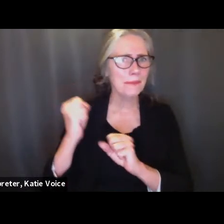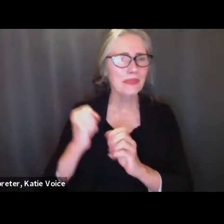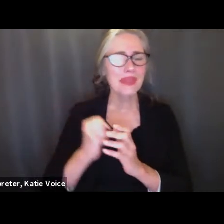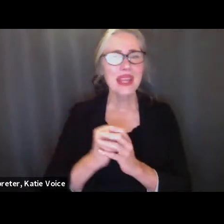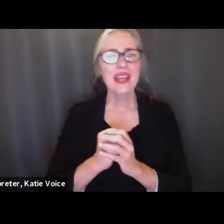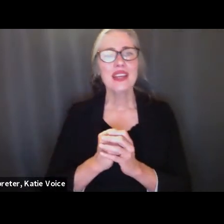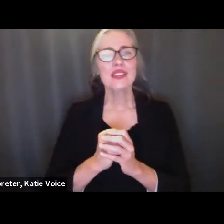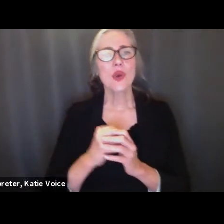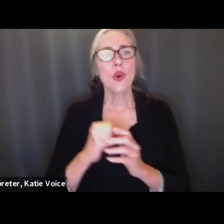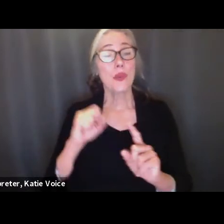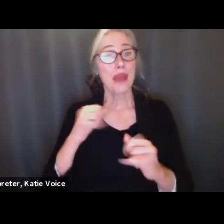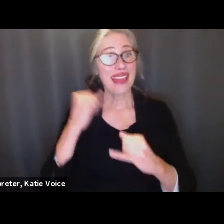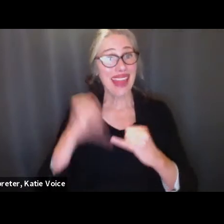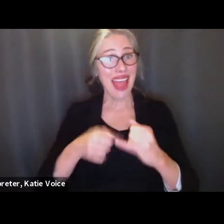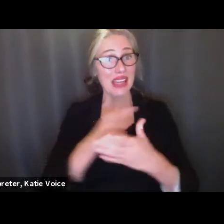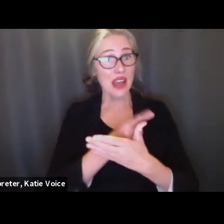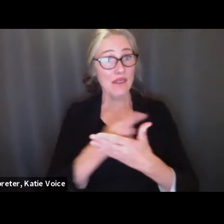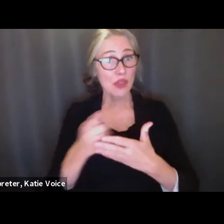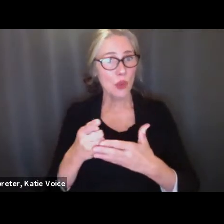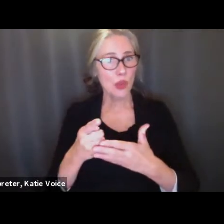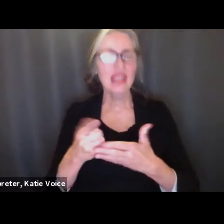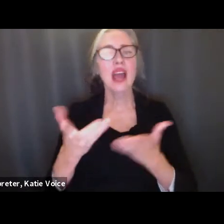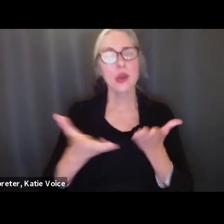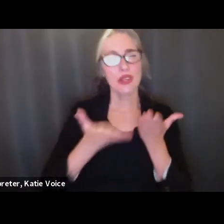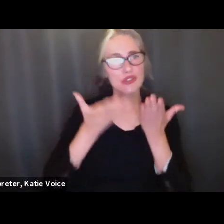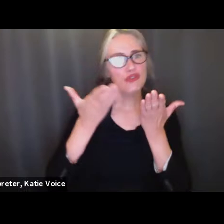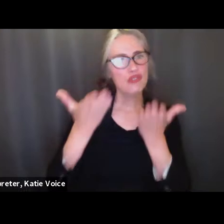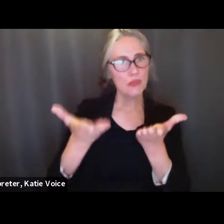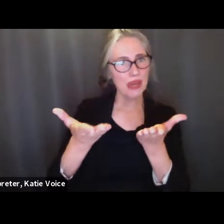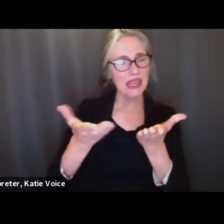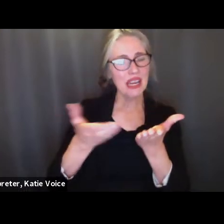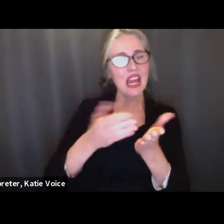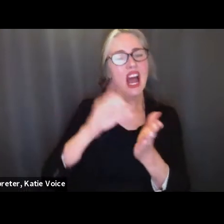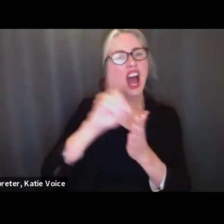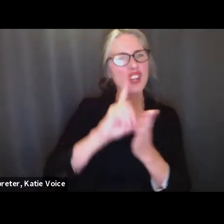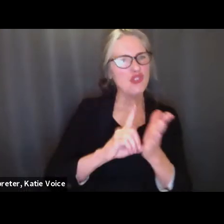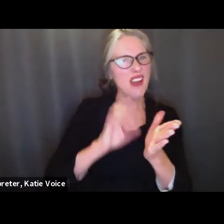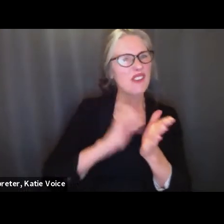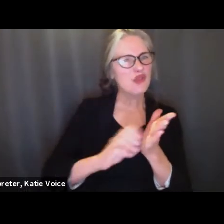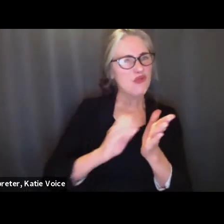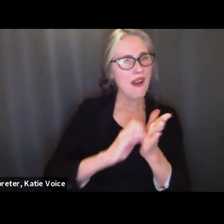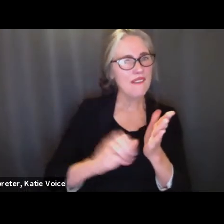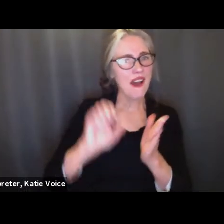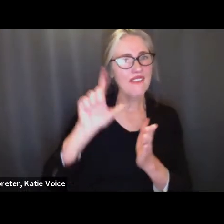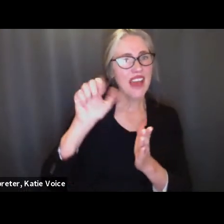my goal is to submit a rough draft of the LCAP for just initial,